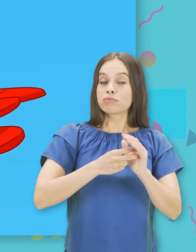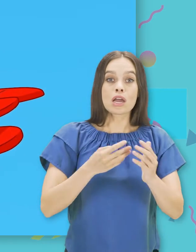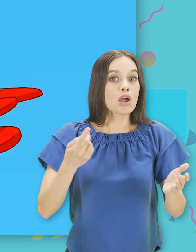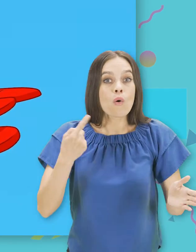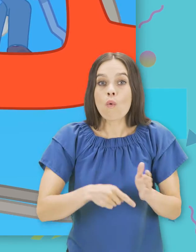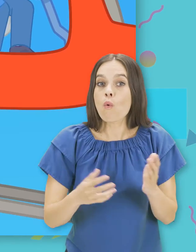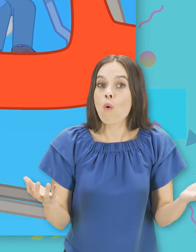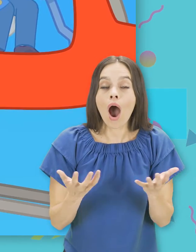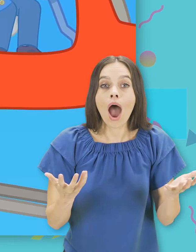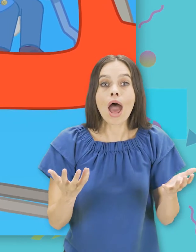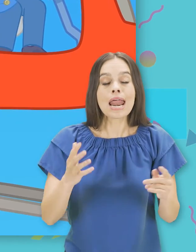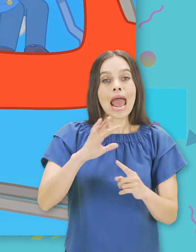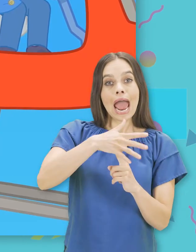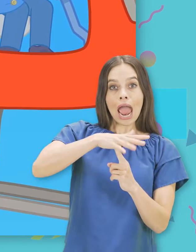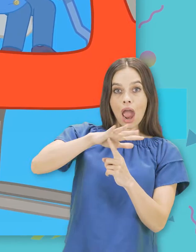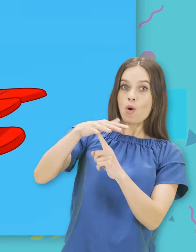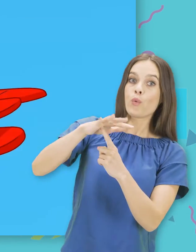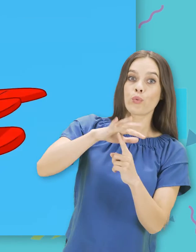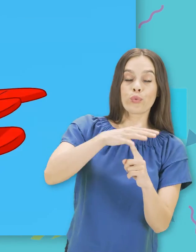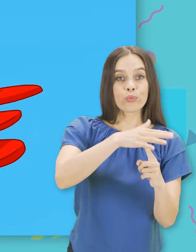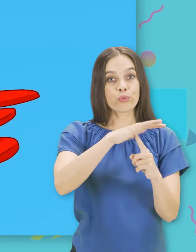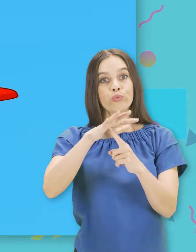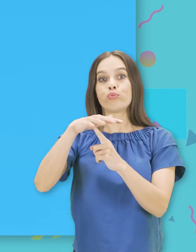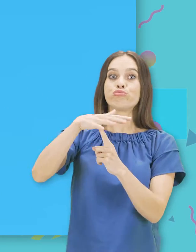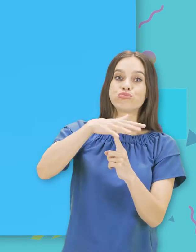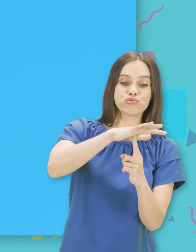The H of helicopter.